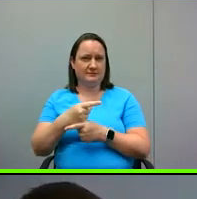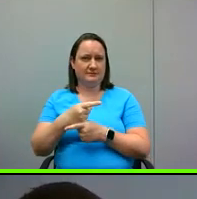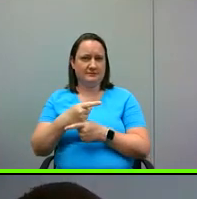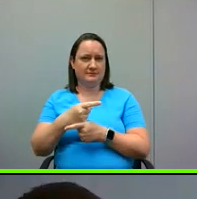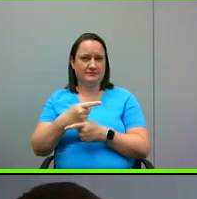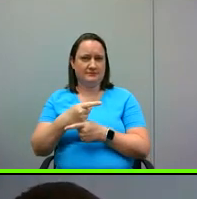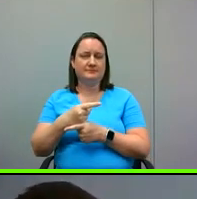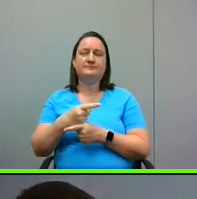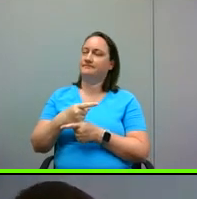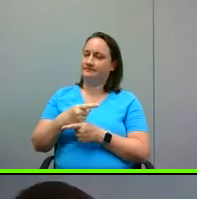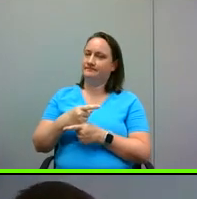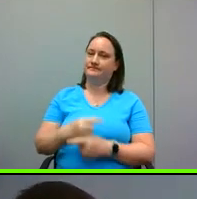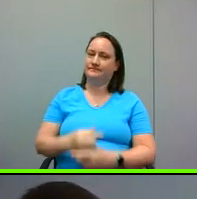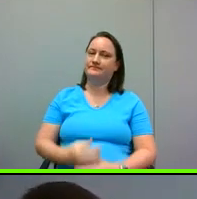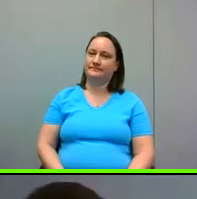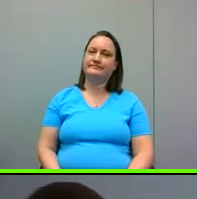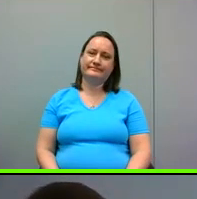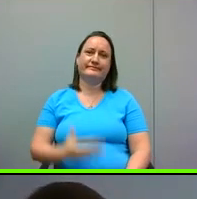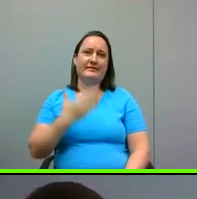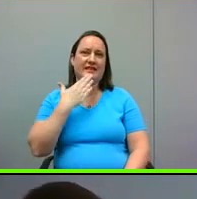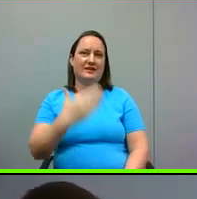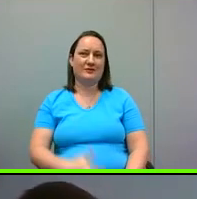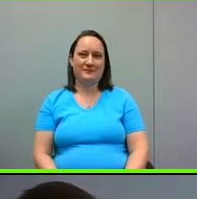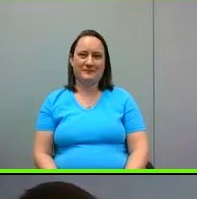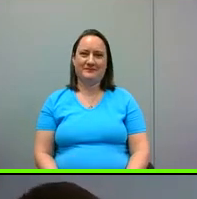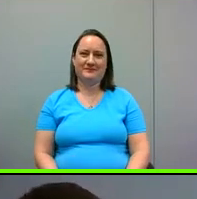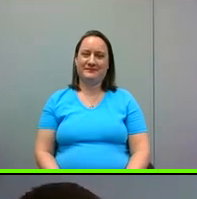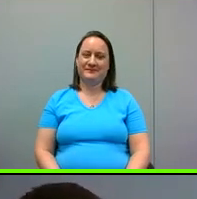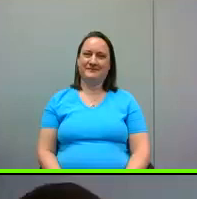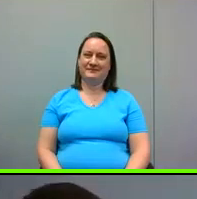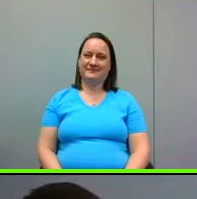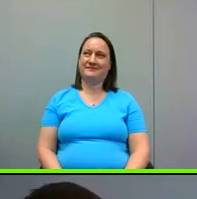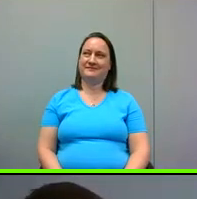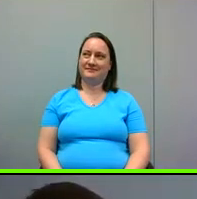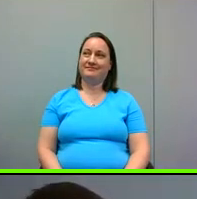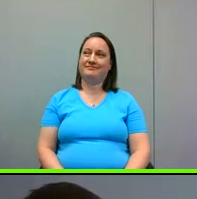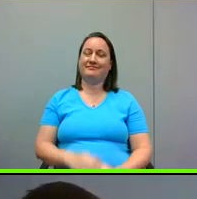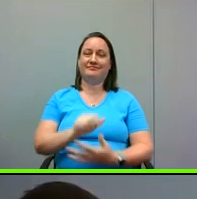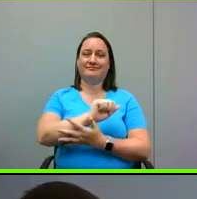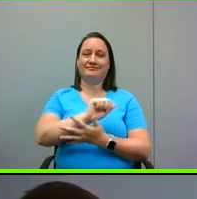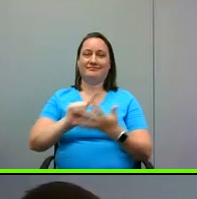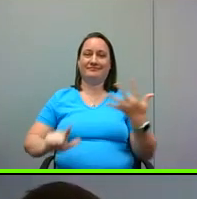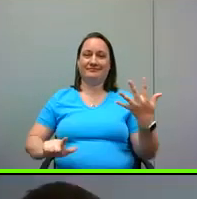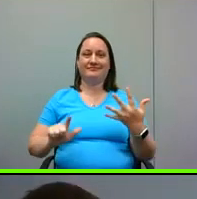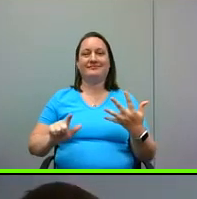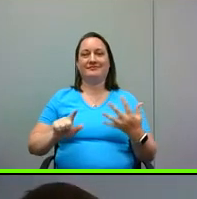It was. Okay, thank you. All right, that is unanimous.